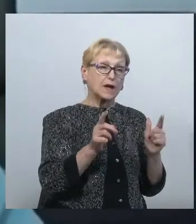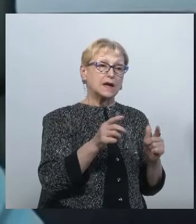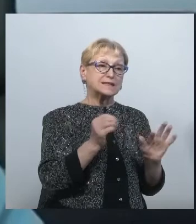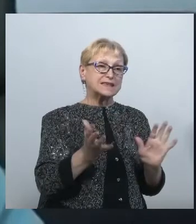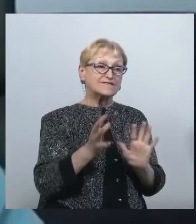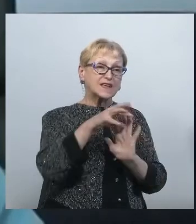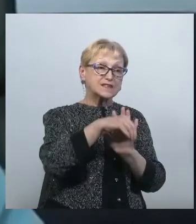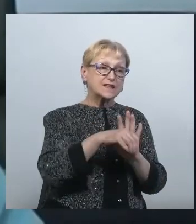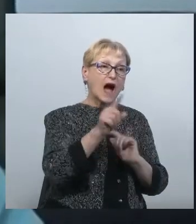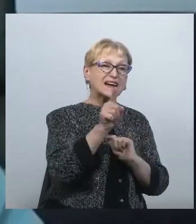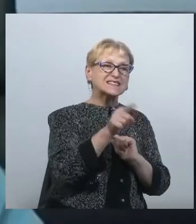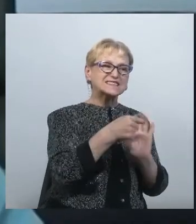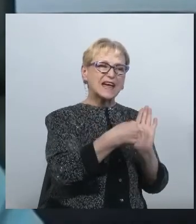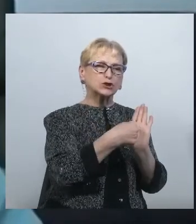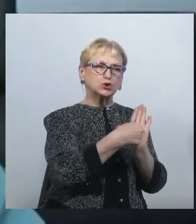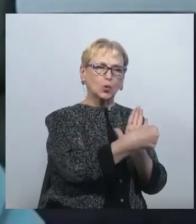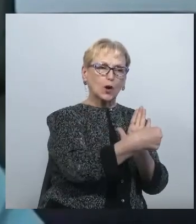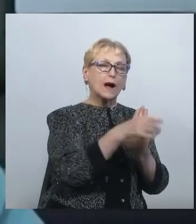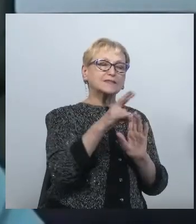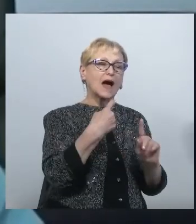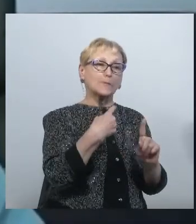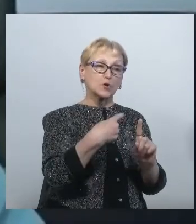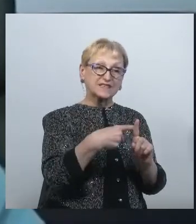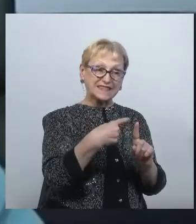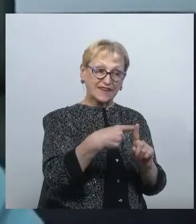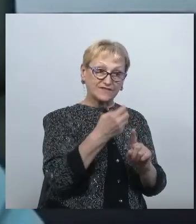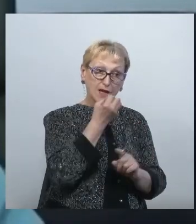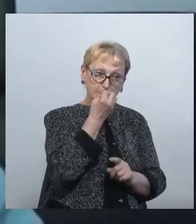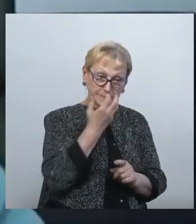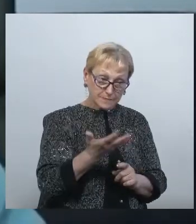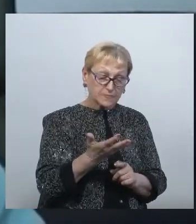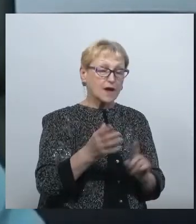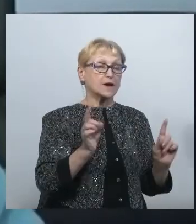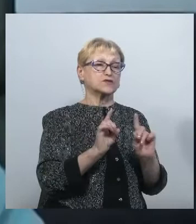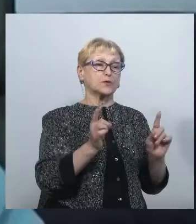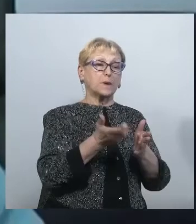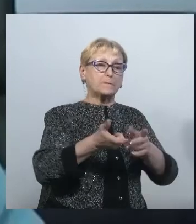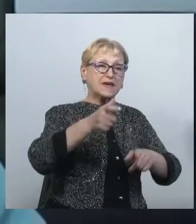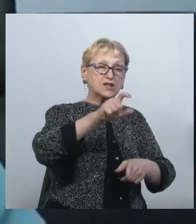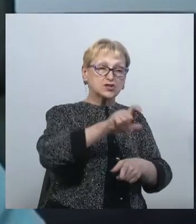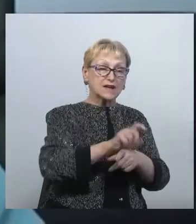Secondly, shifting the focus to the positive side,